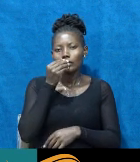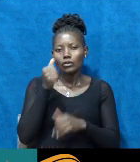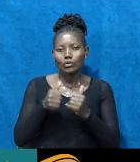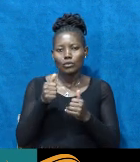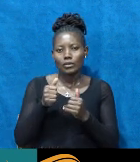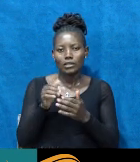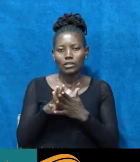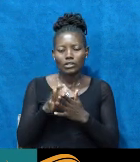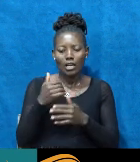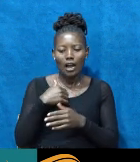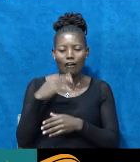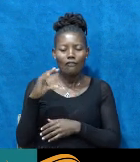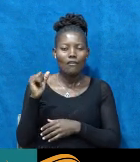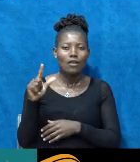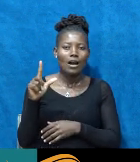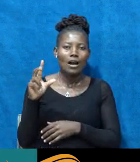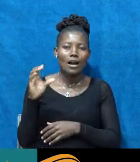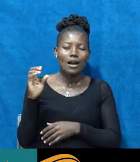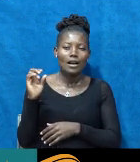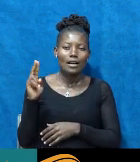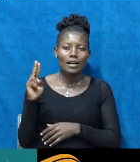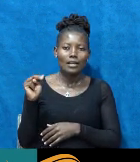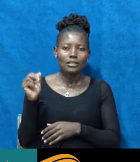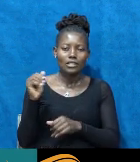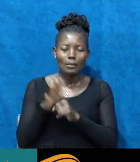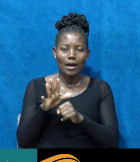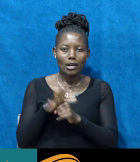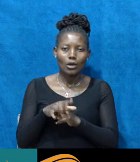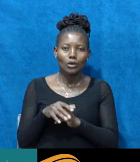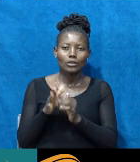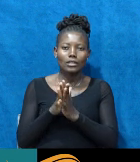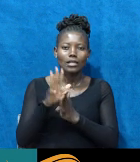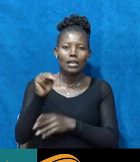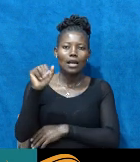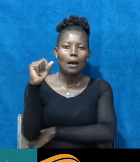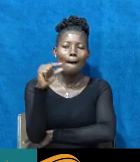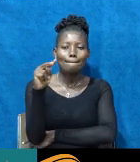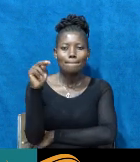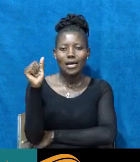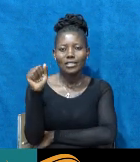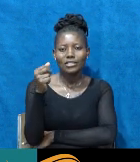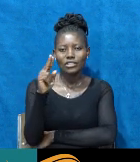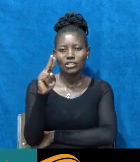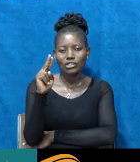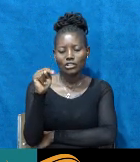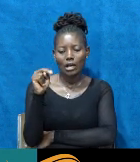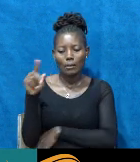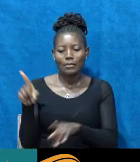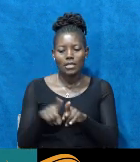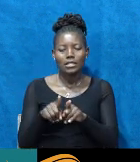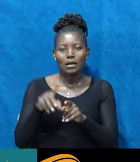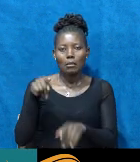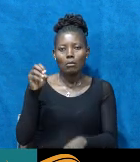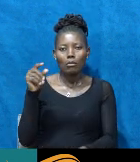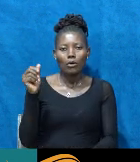that is rich in protein, that is rich in magnesium and potassium, which usually will promote muscle and